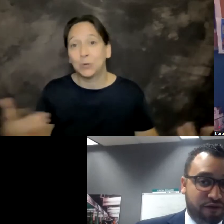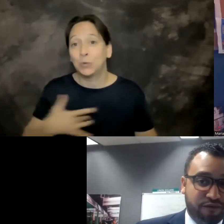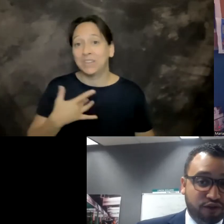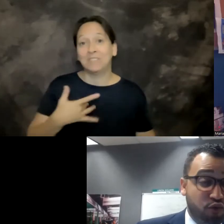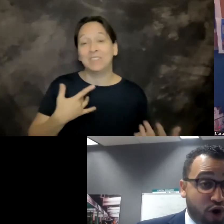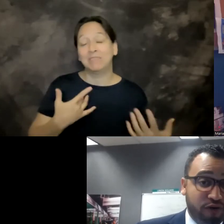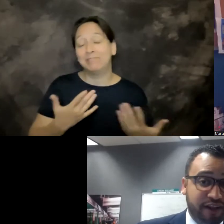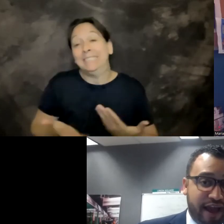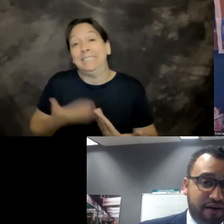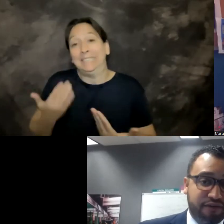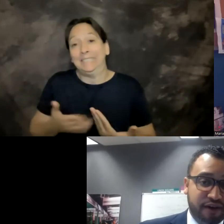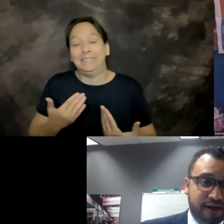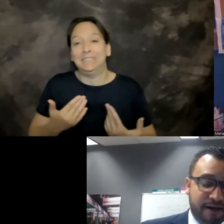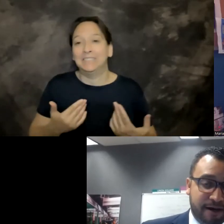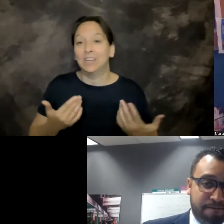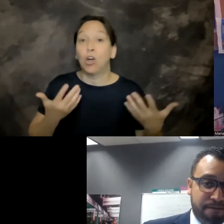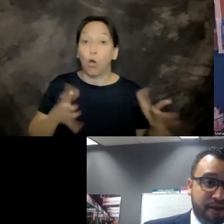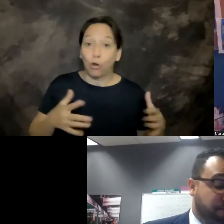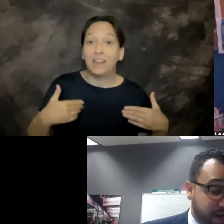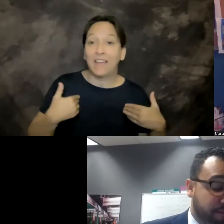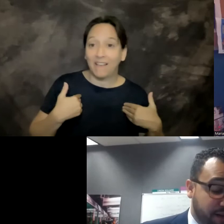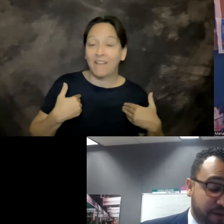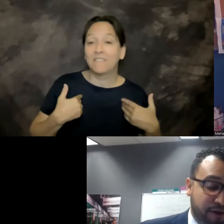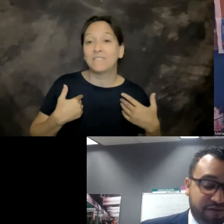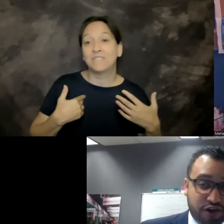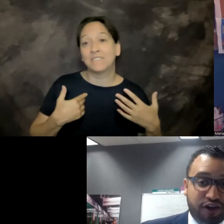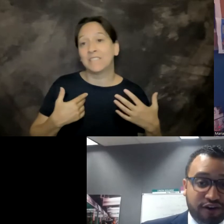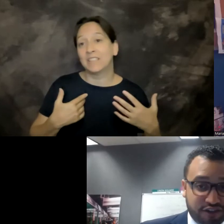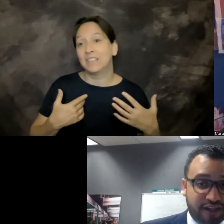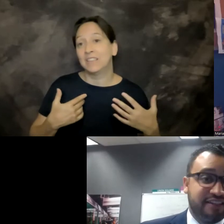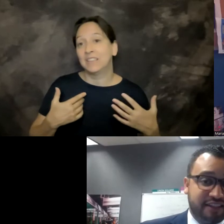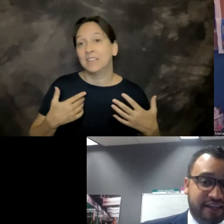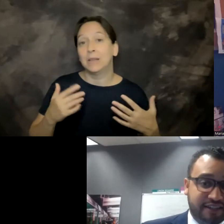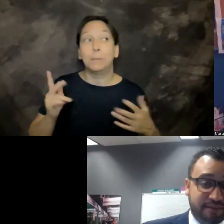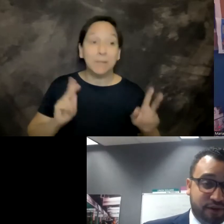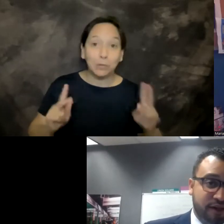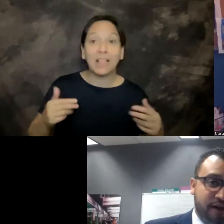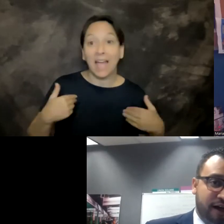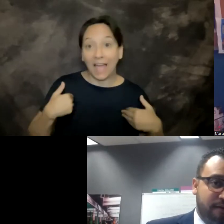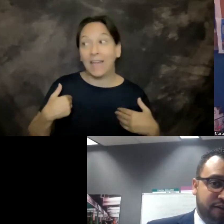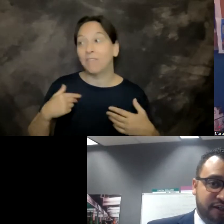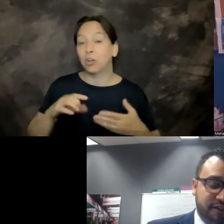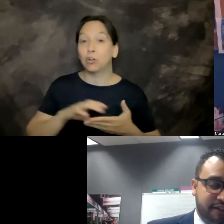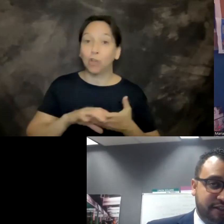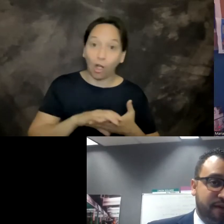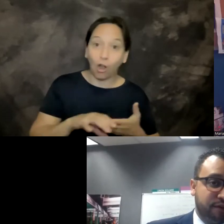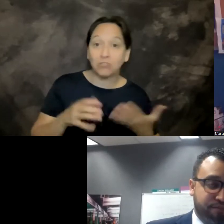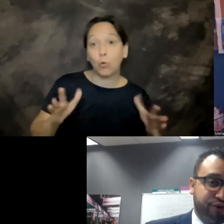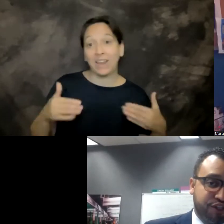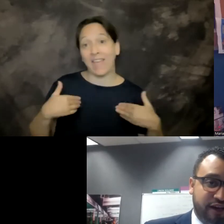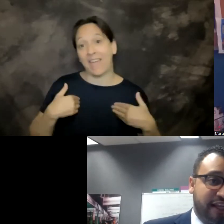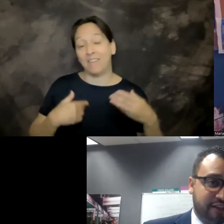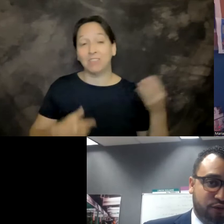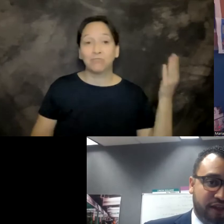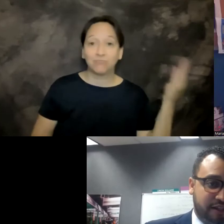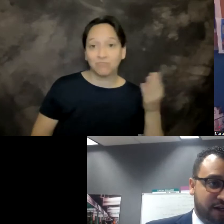easiest way for folks who already have many people have Charlie cards, and they're easily accessible to be able to board